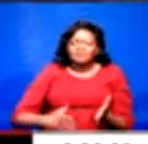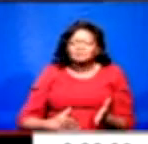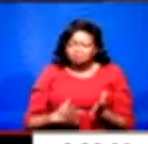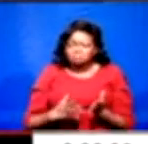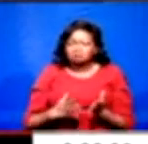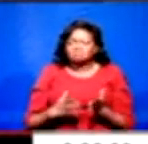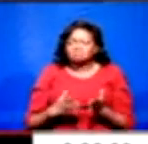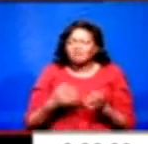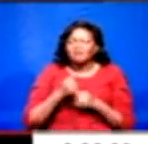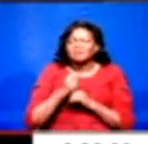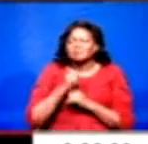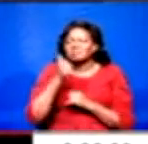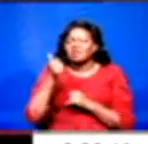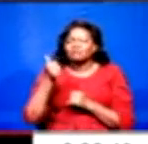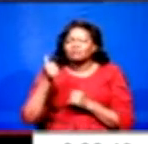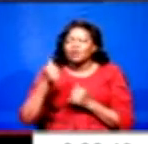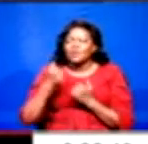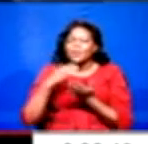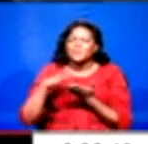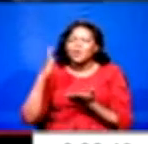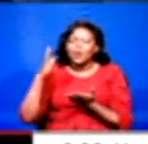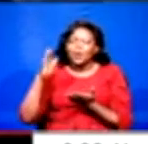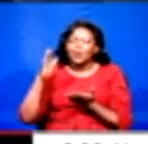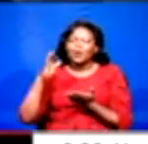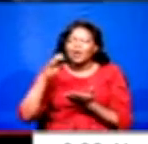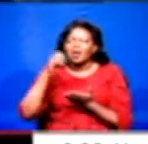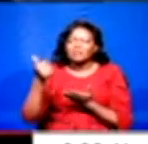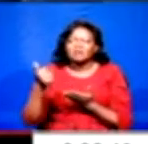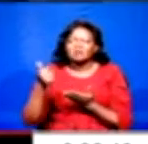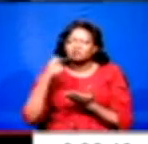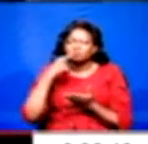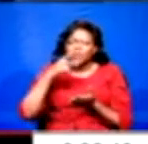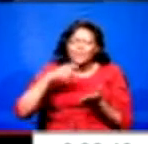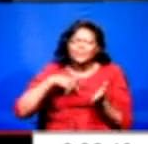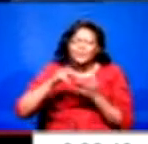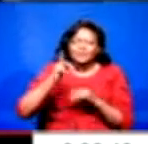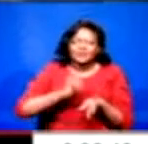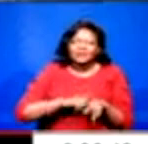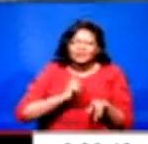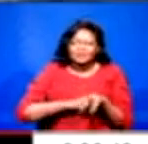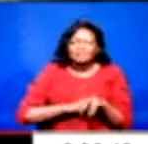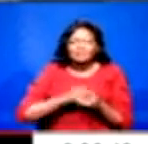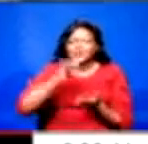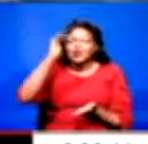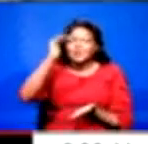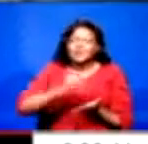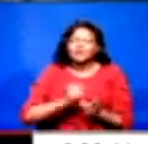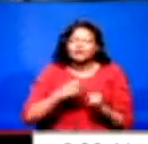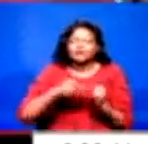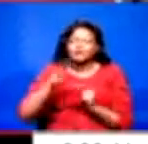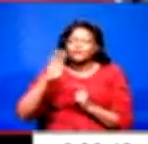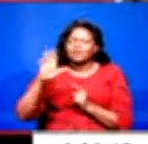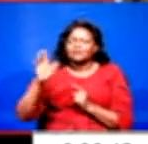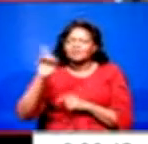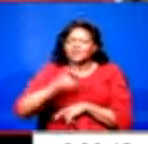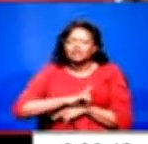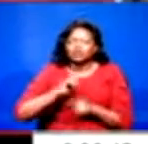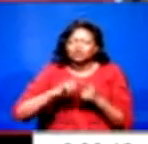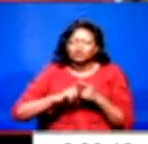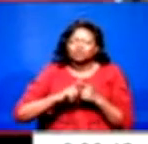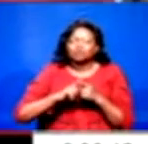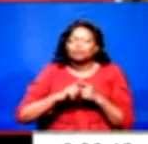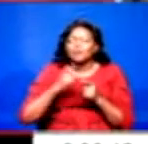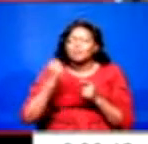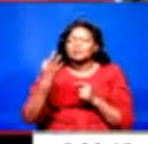to supply small-scale retailers, calling on the payment period to be reduced from 45 days to a maximum of